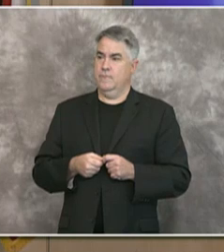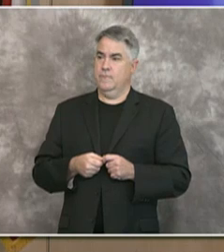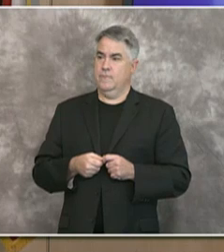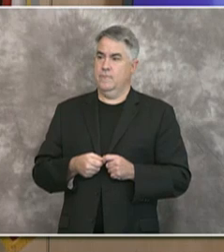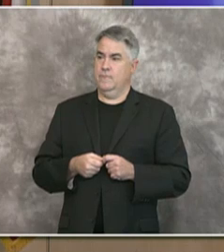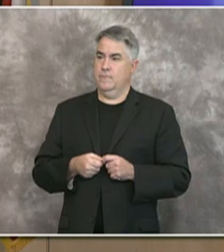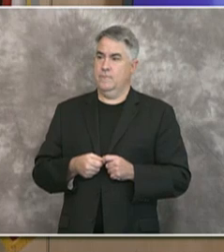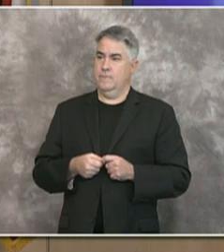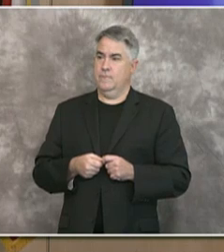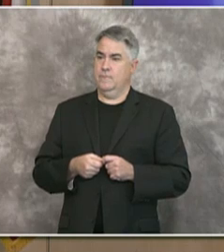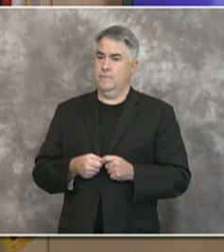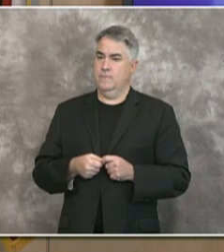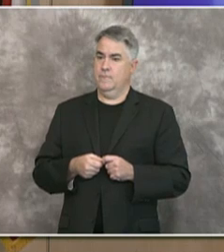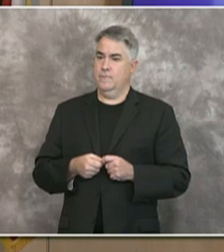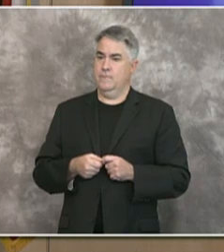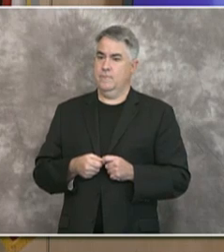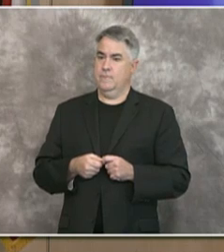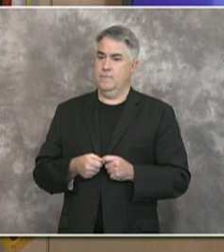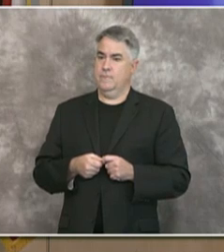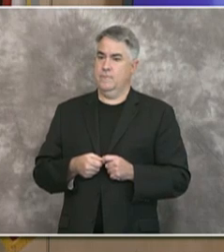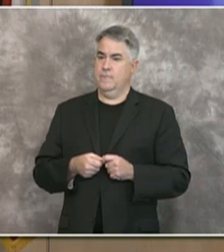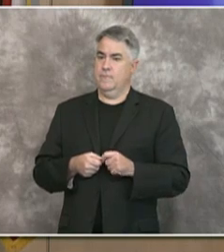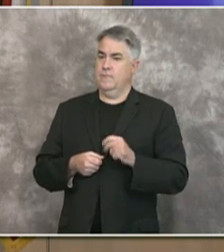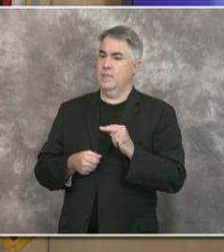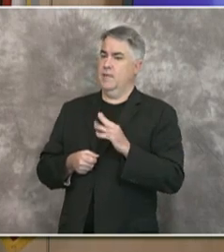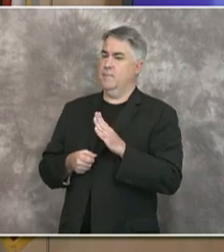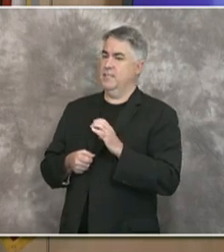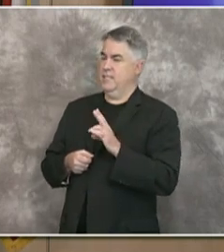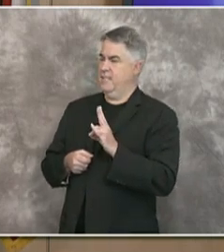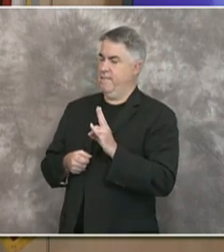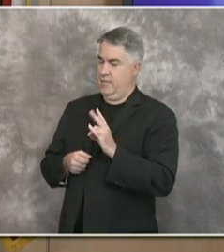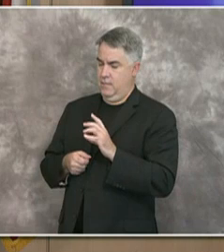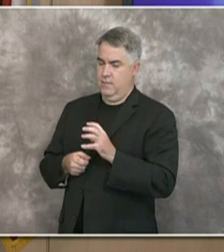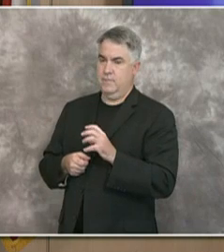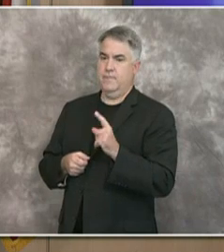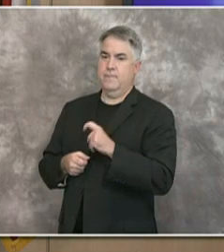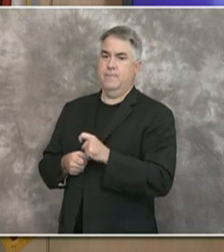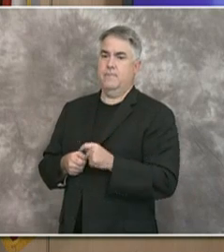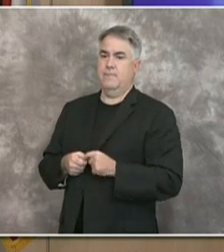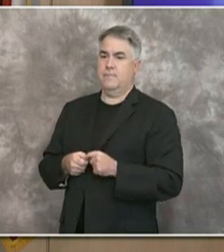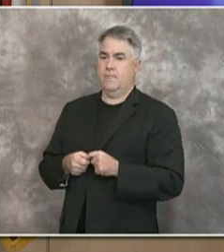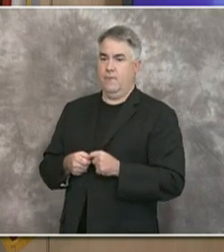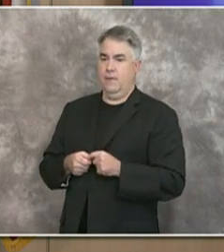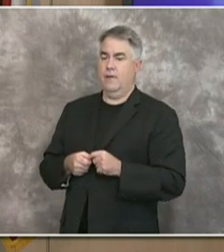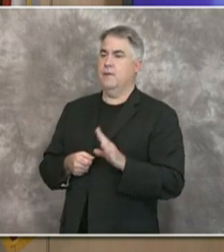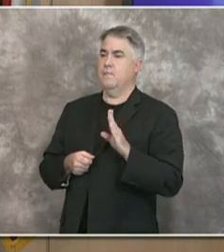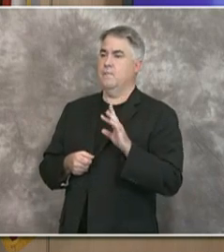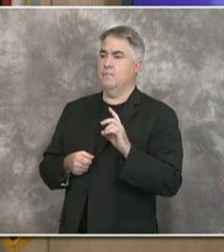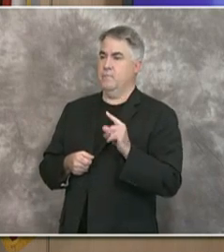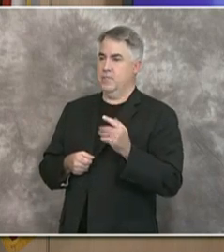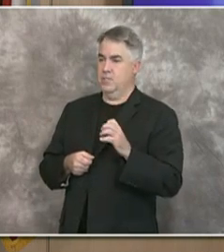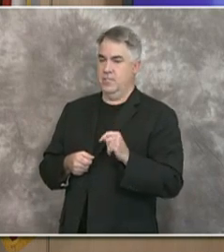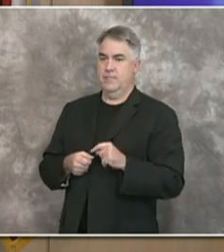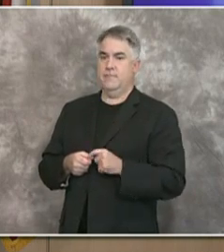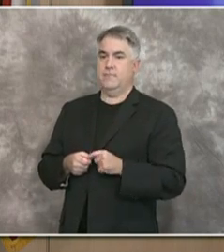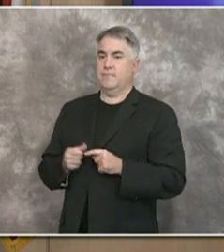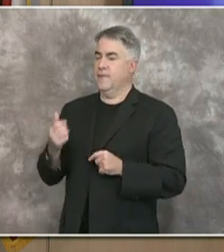Bridget Naso with NBC7, please state your question. Hello, thank